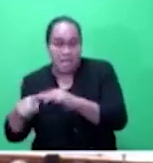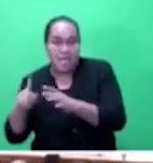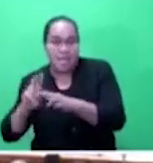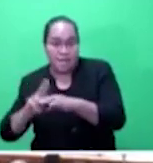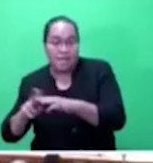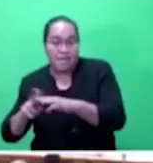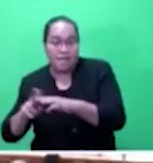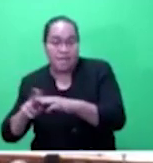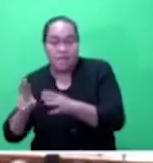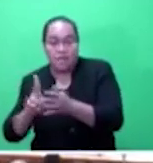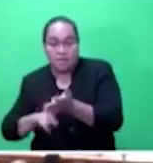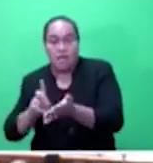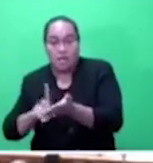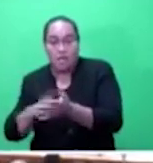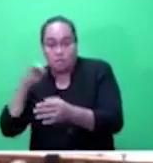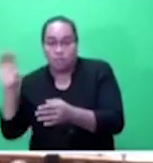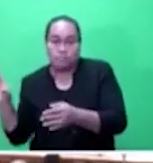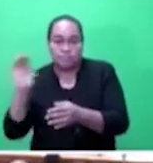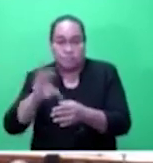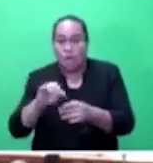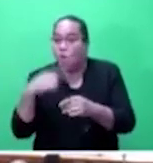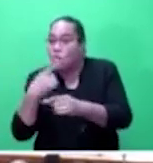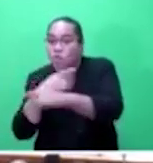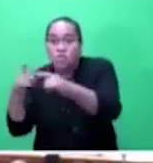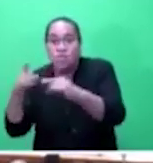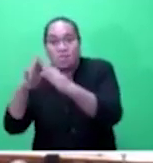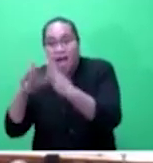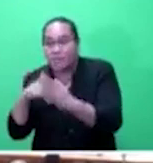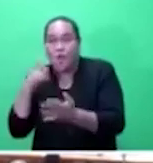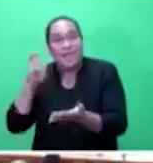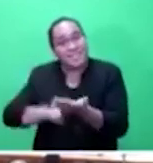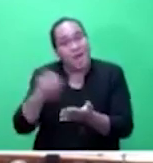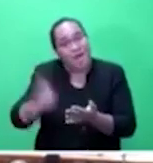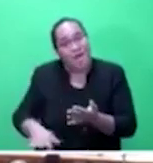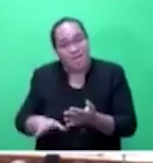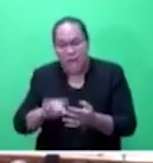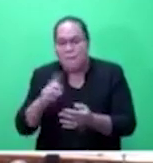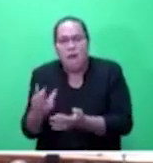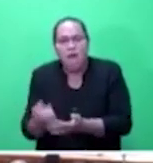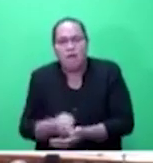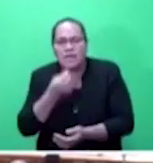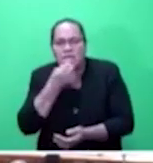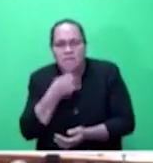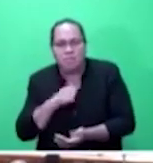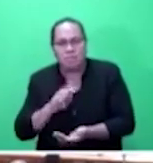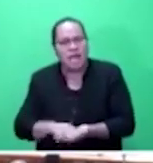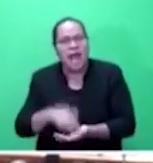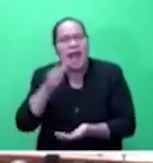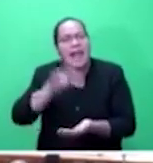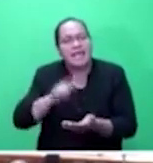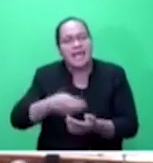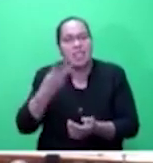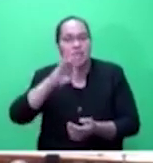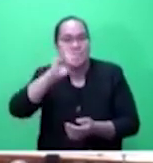subsidized customers. Those households that have registered and are earning less than $30,000 a year annually.